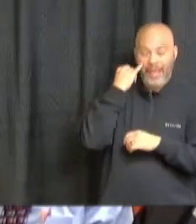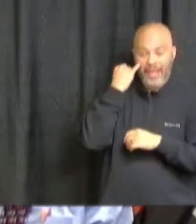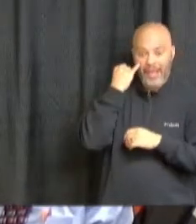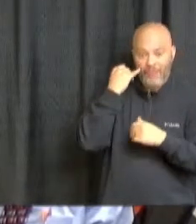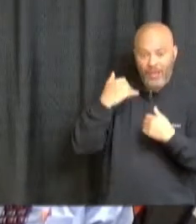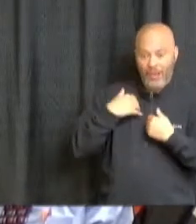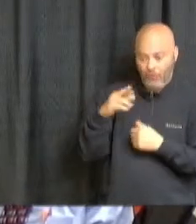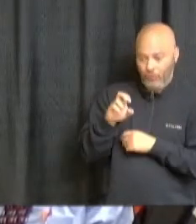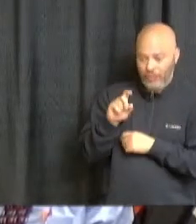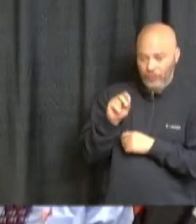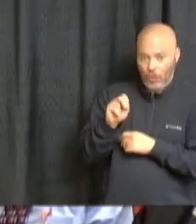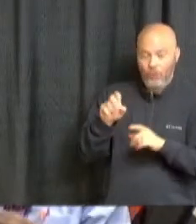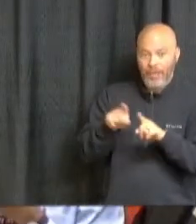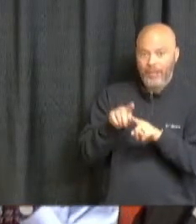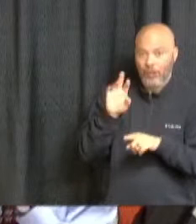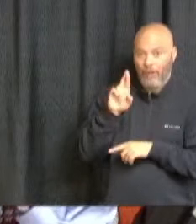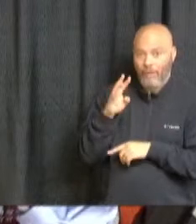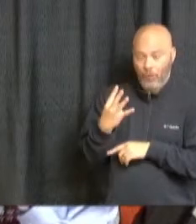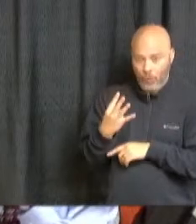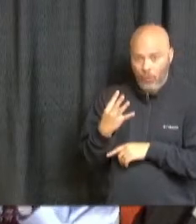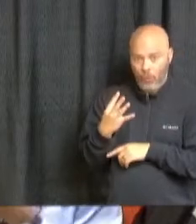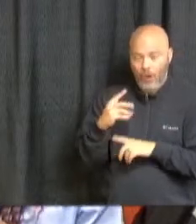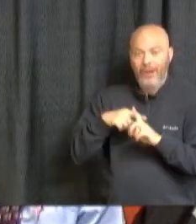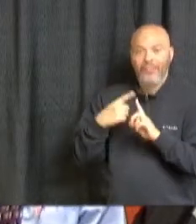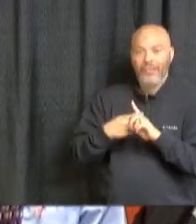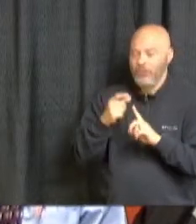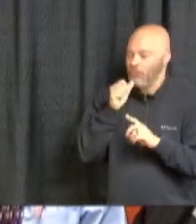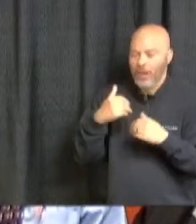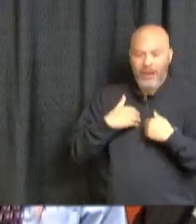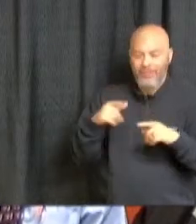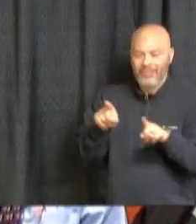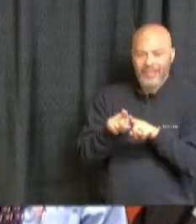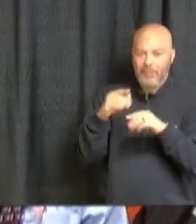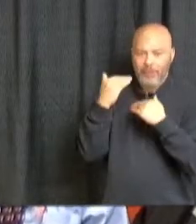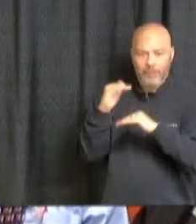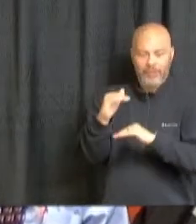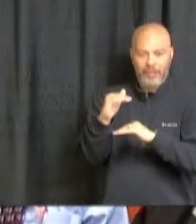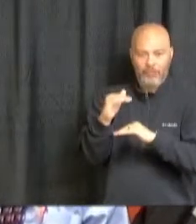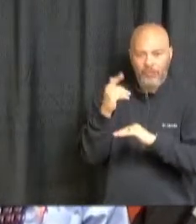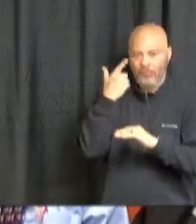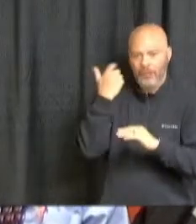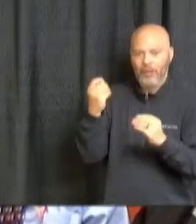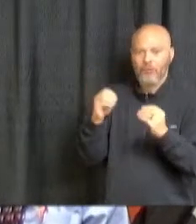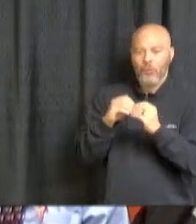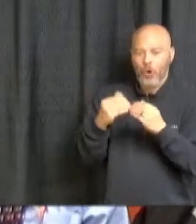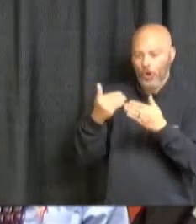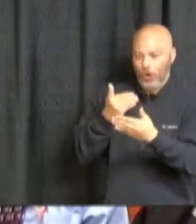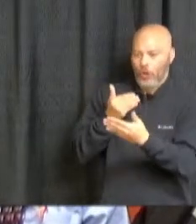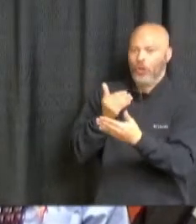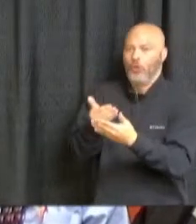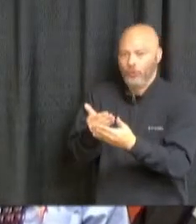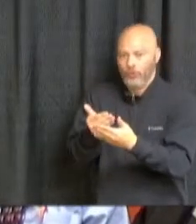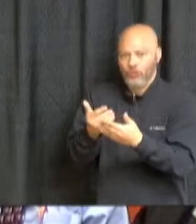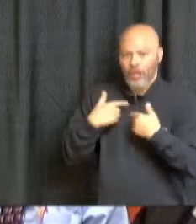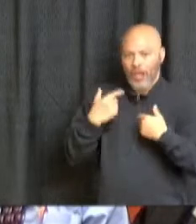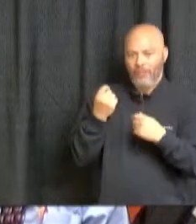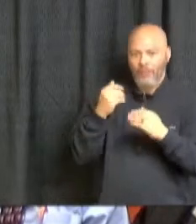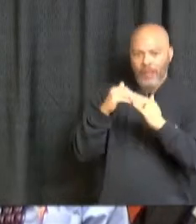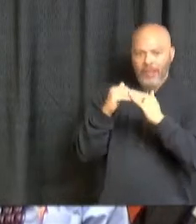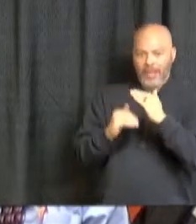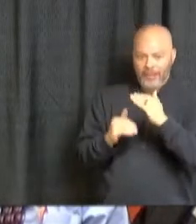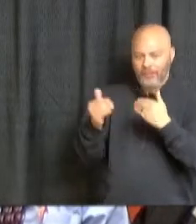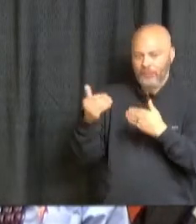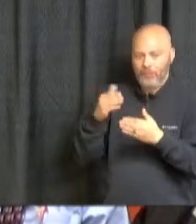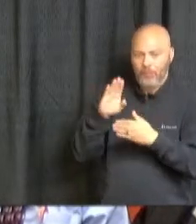is rezoned as R4, then you don't have those same limitations. It becomes a little bit closer. You have a little bit less buffer